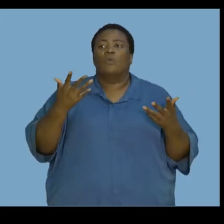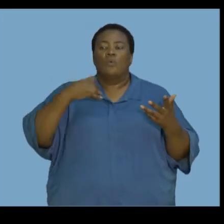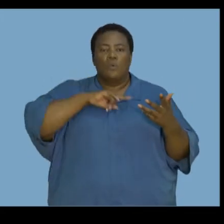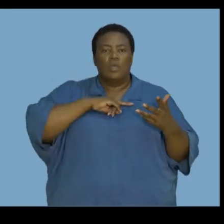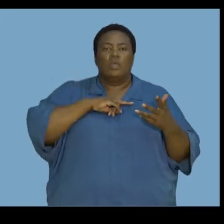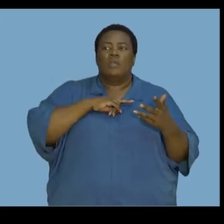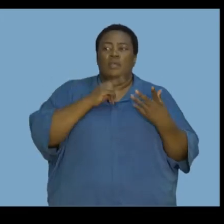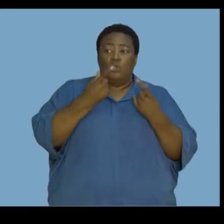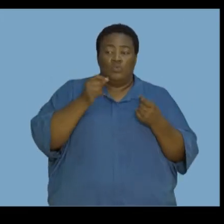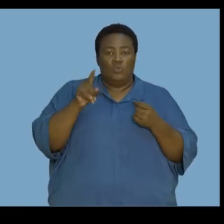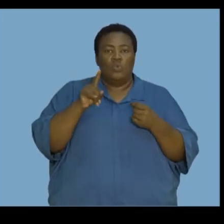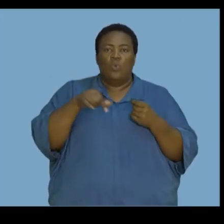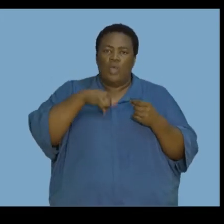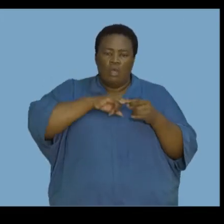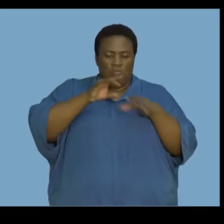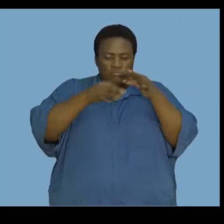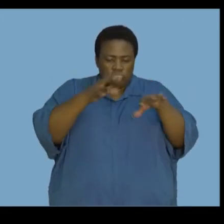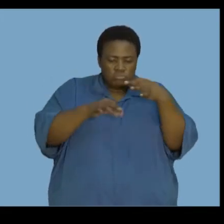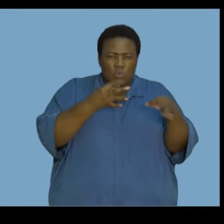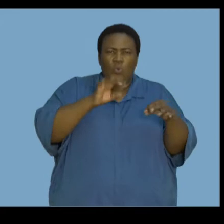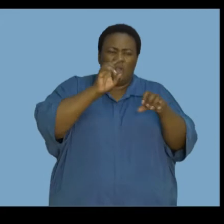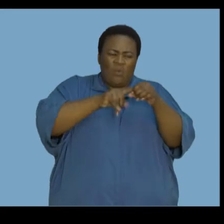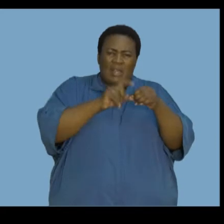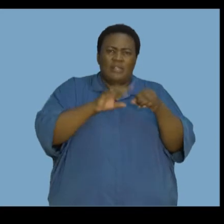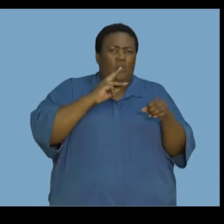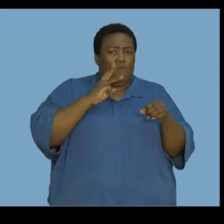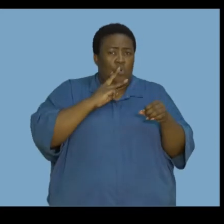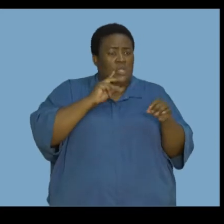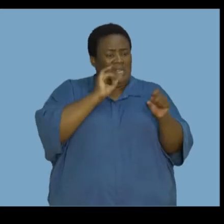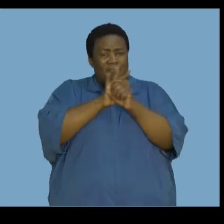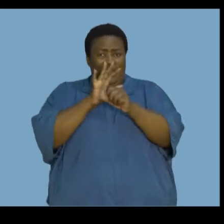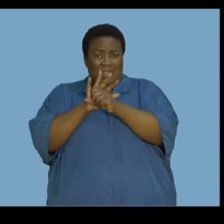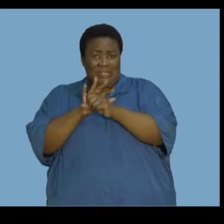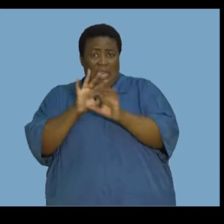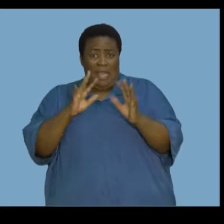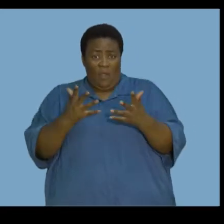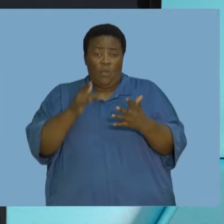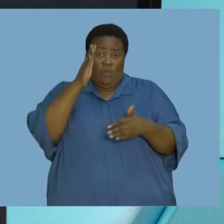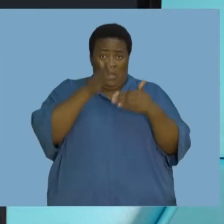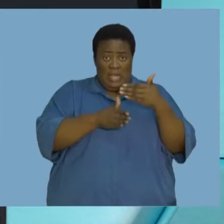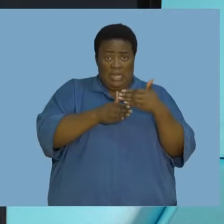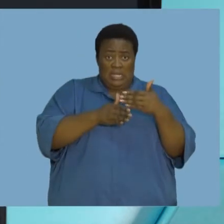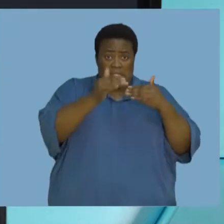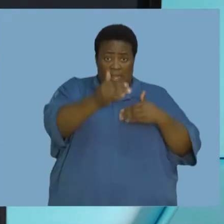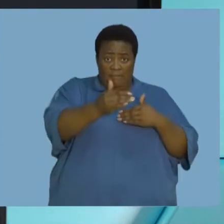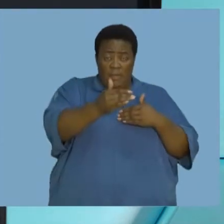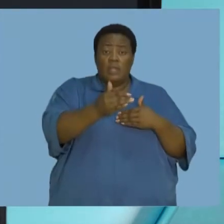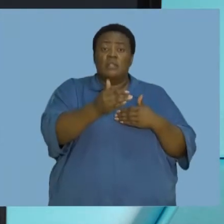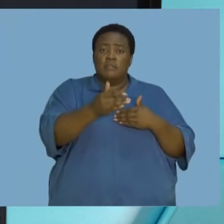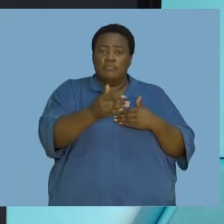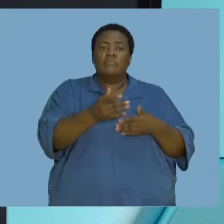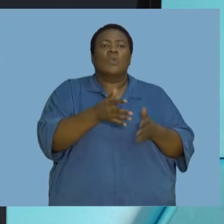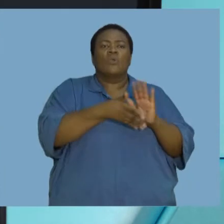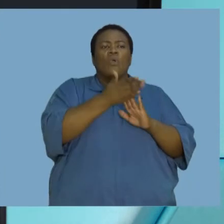water. So guys, we're going to get into this segment and we're going to unpack what is quality of water and these factors. So as we end